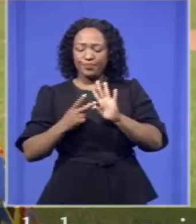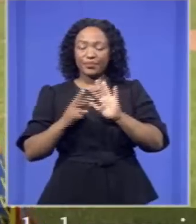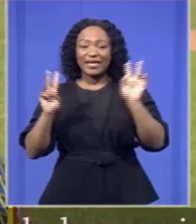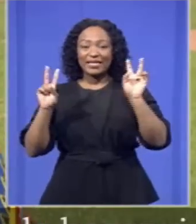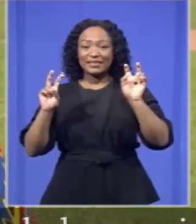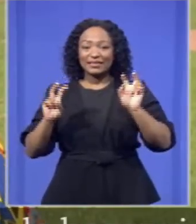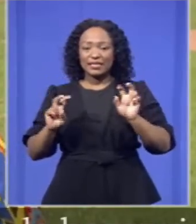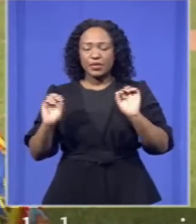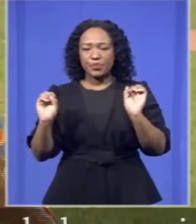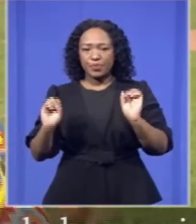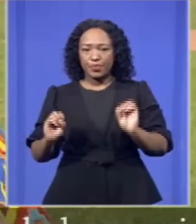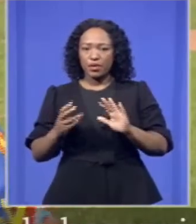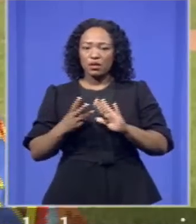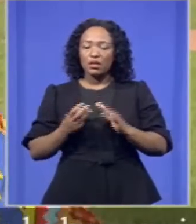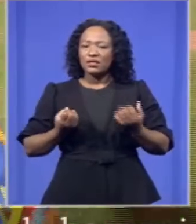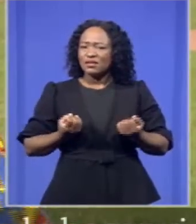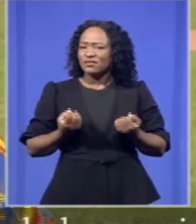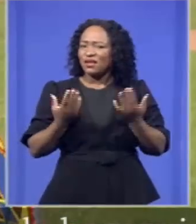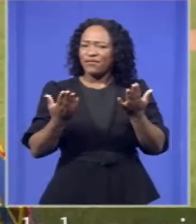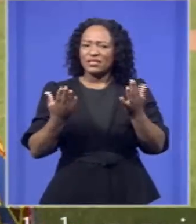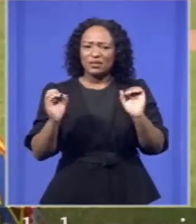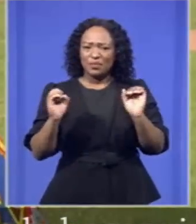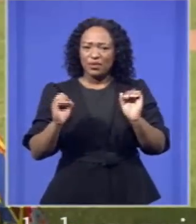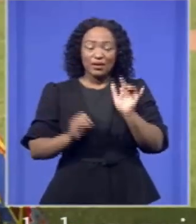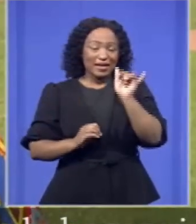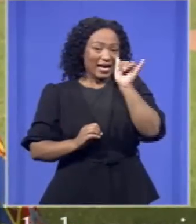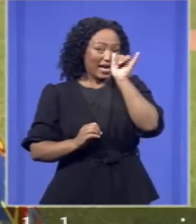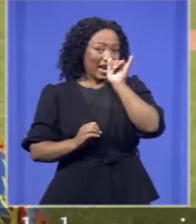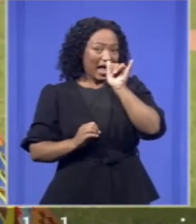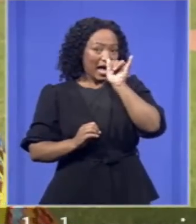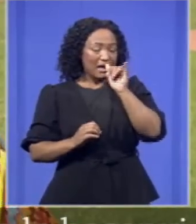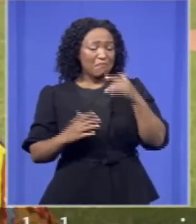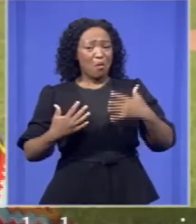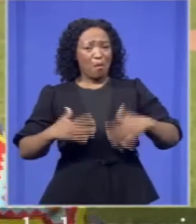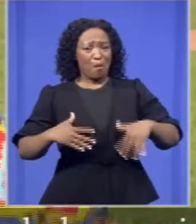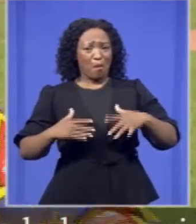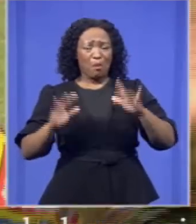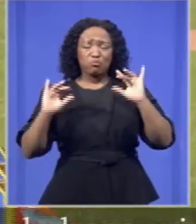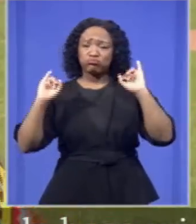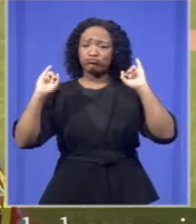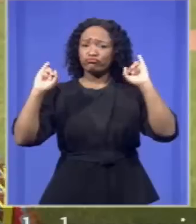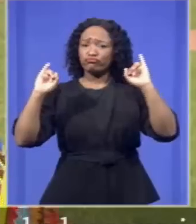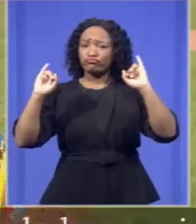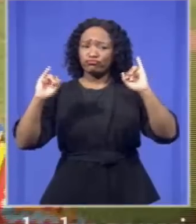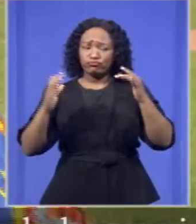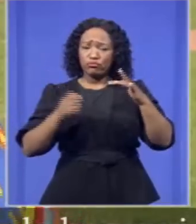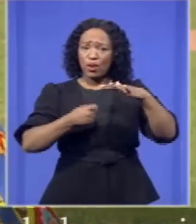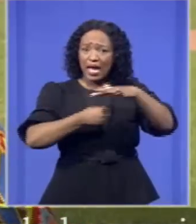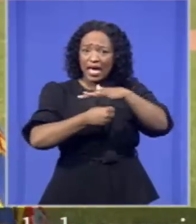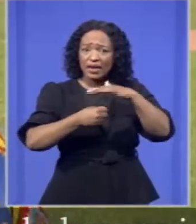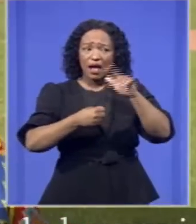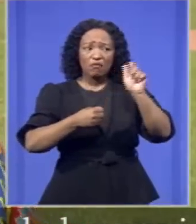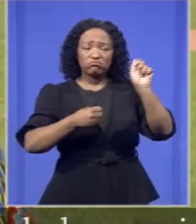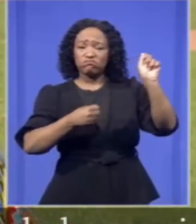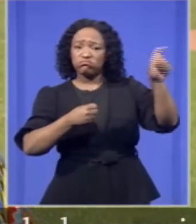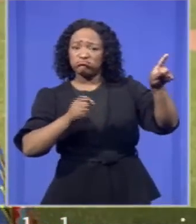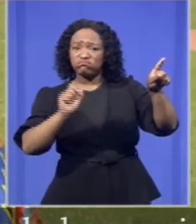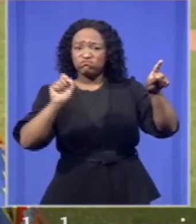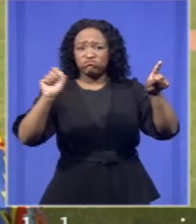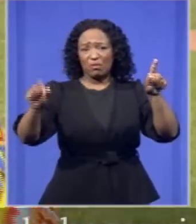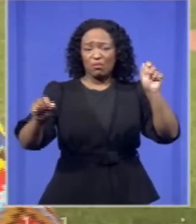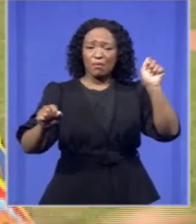service delivery, and crime is very high around here in this area because it is in areas that are very far from the police